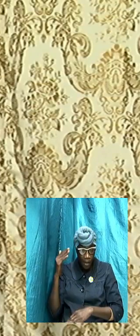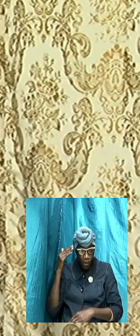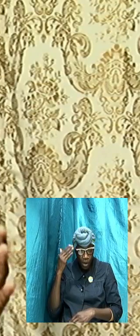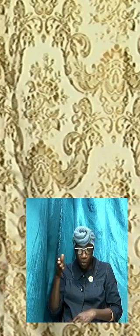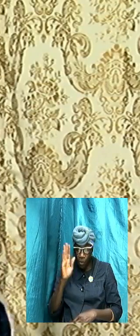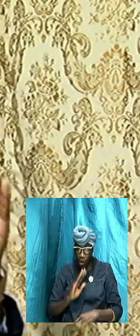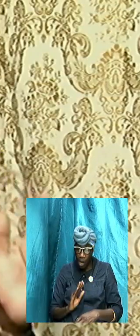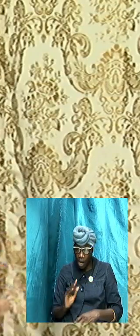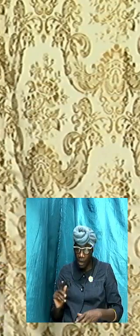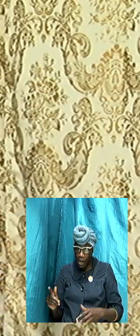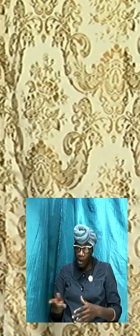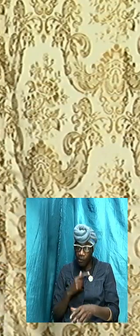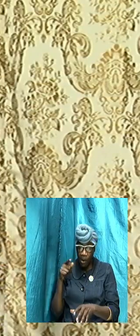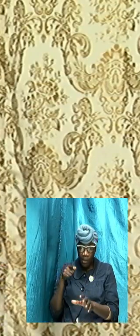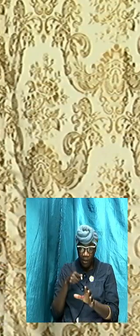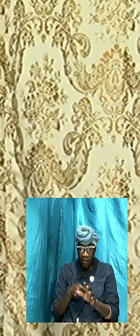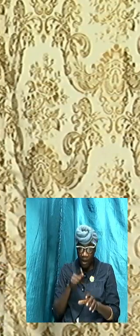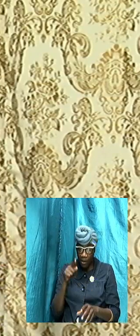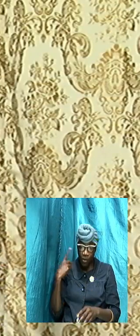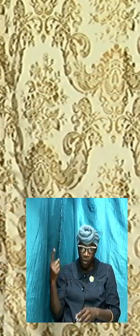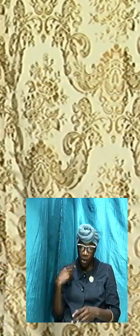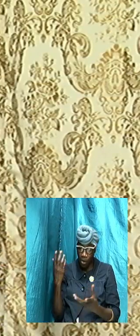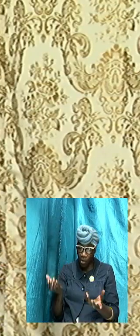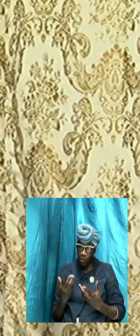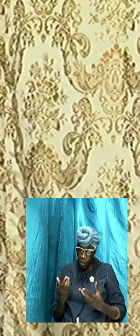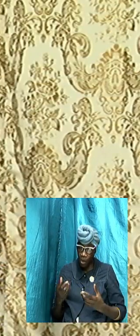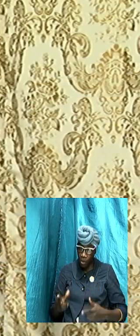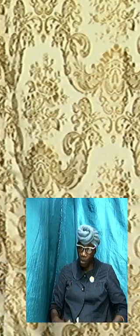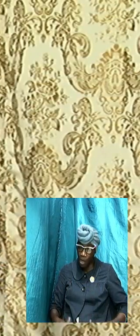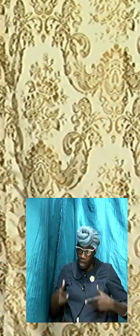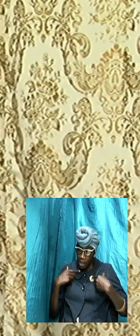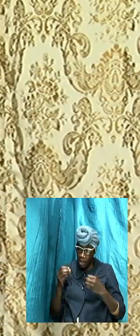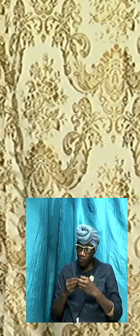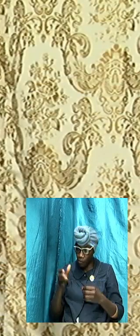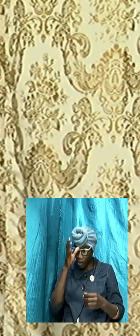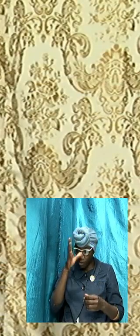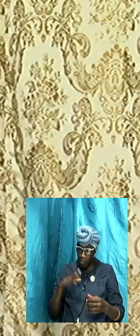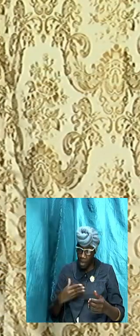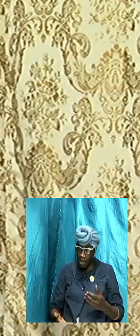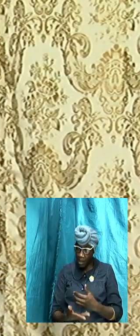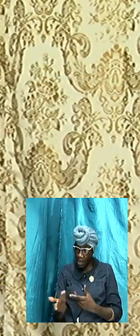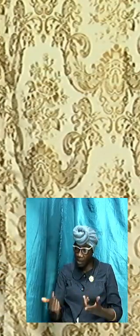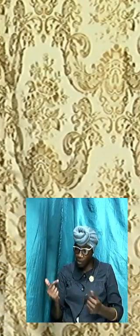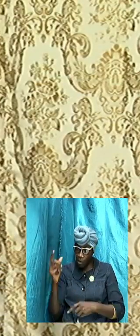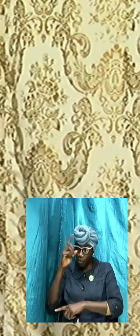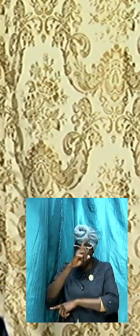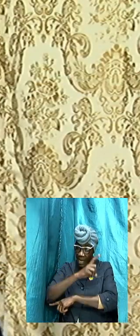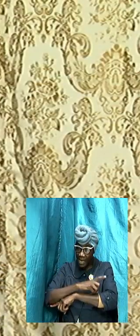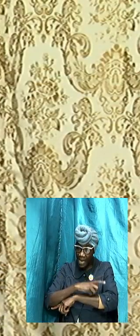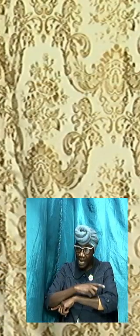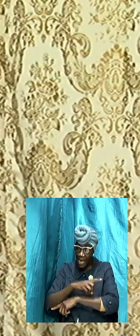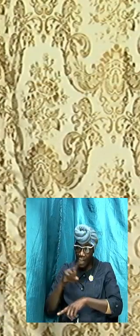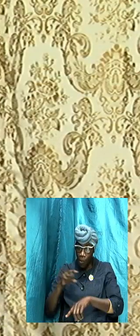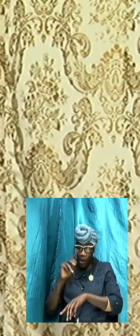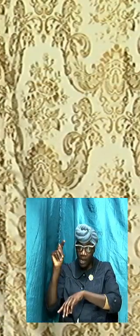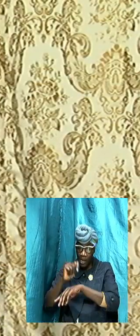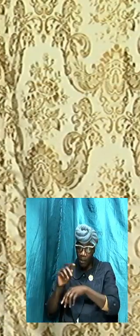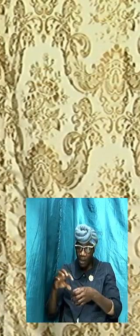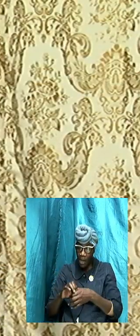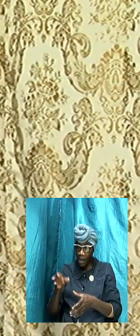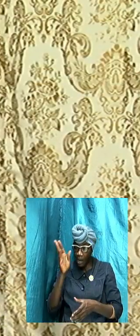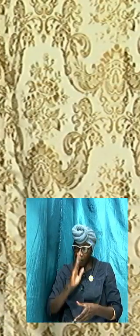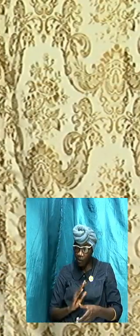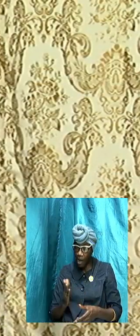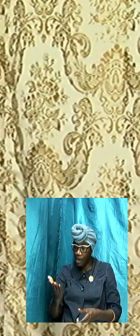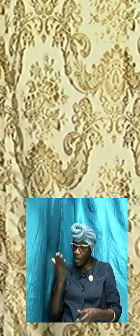the inception, from the beginning, you have always wanted to dwell with men. But there's coming a day, amen, where the tabernacle of God, hallelujah,